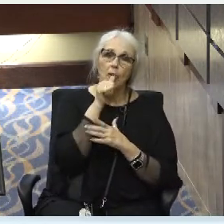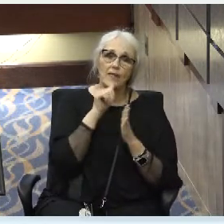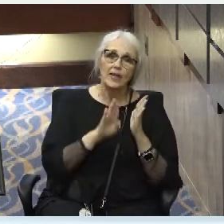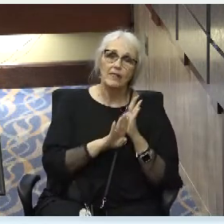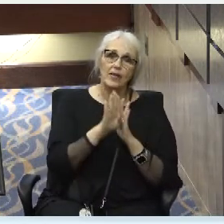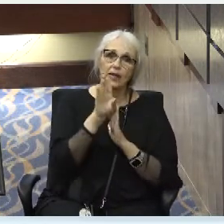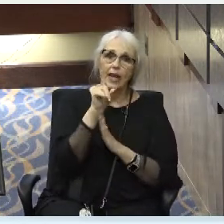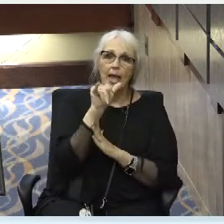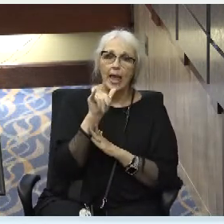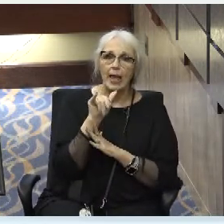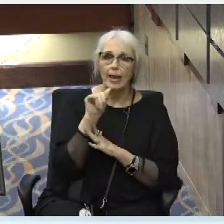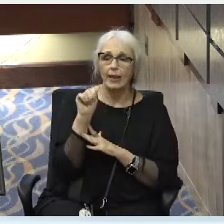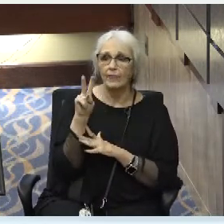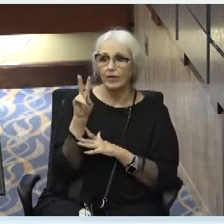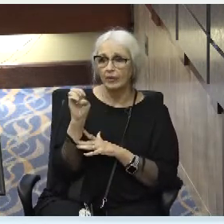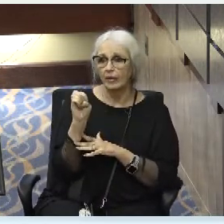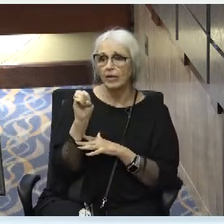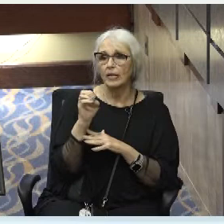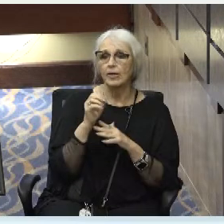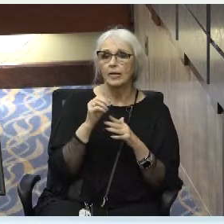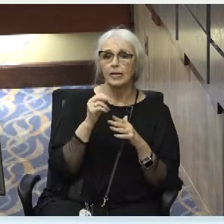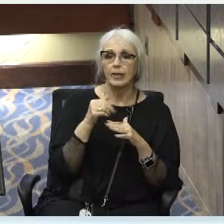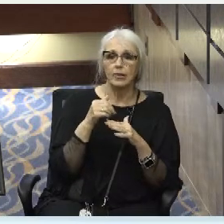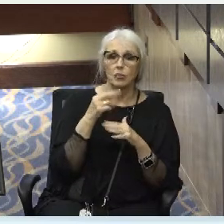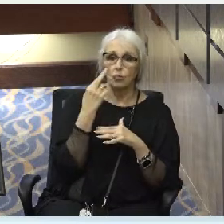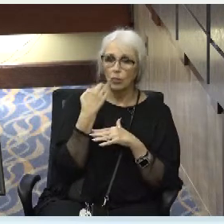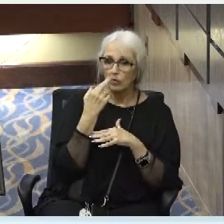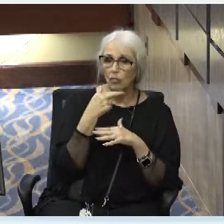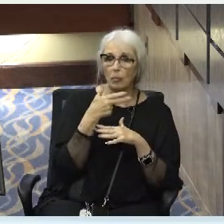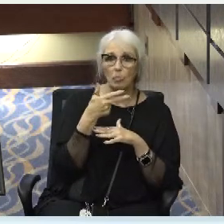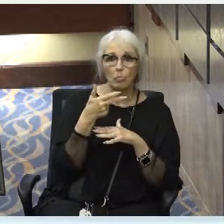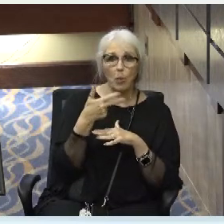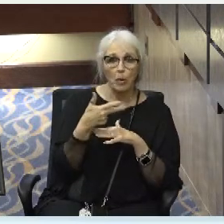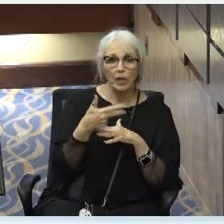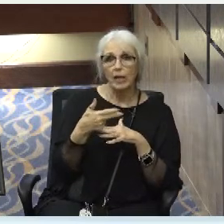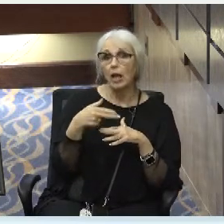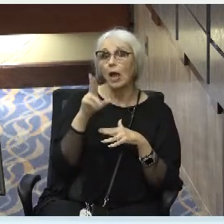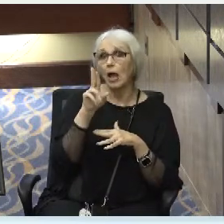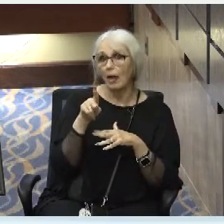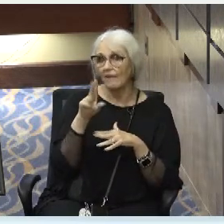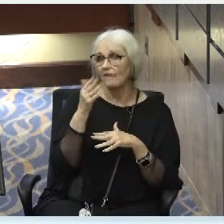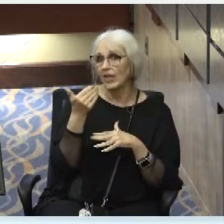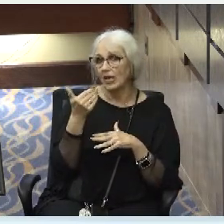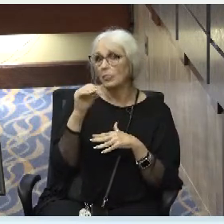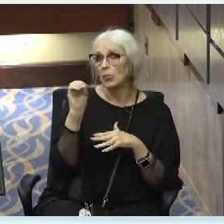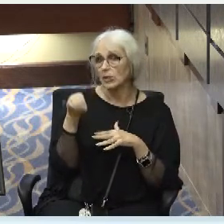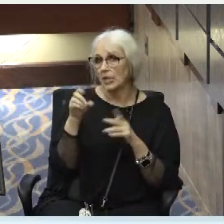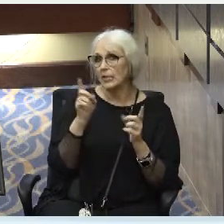Clay Avenue, it's mixed-use parking and restaurant, and it's at 15% design.